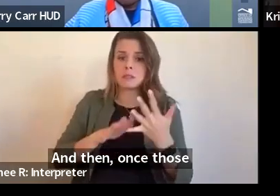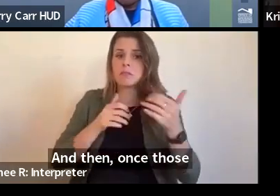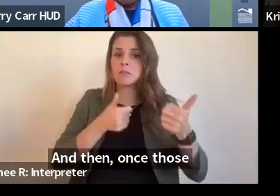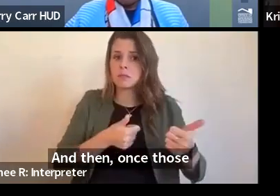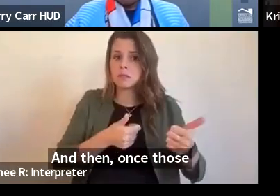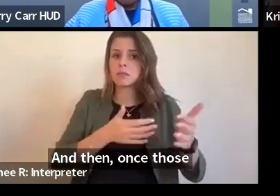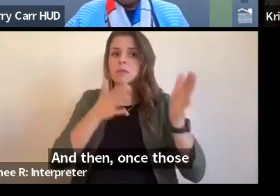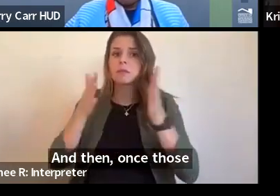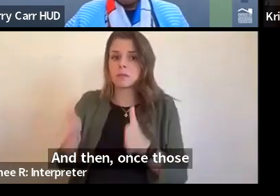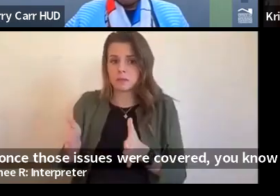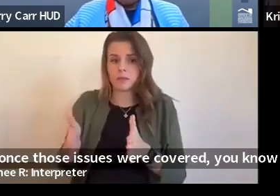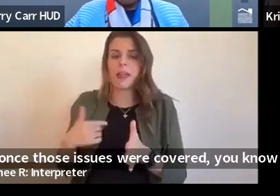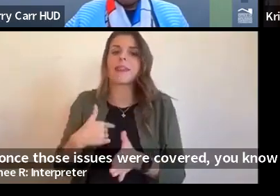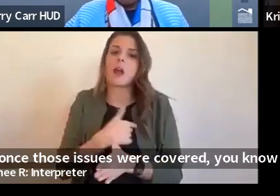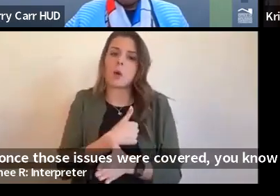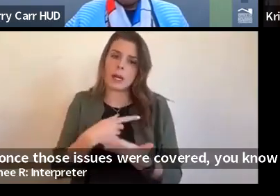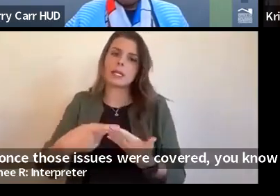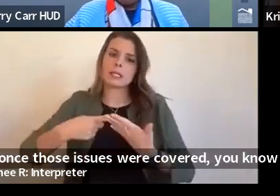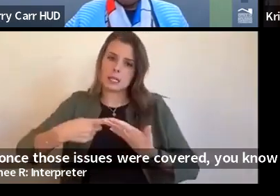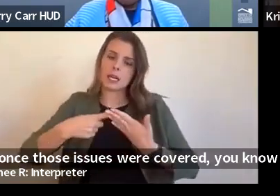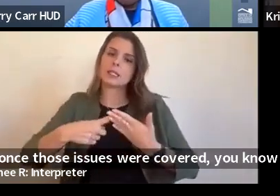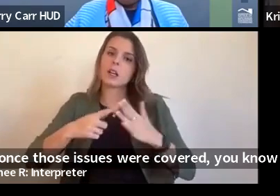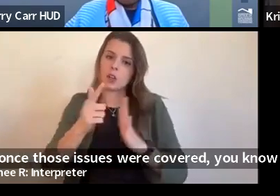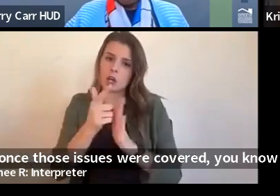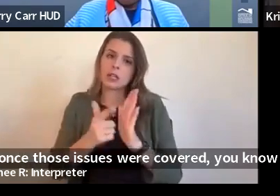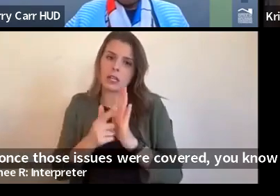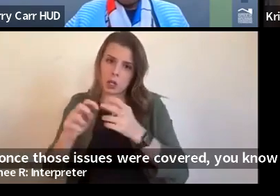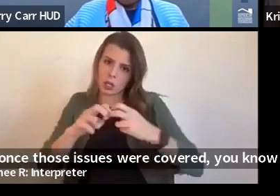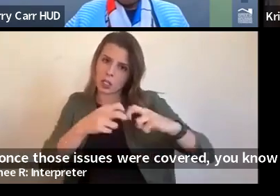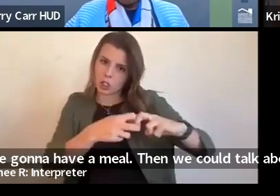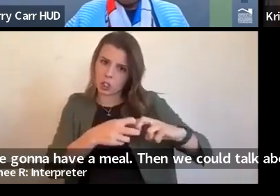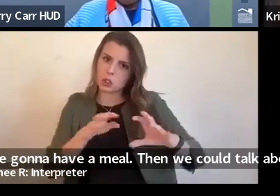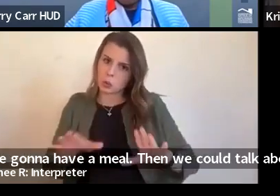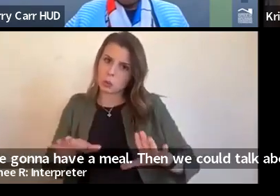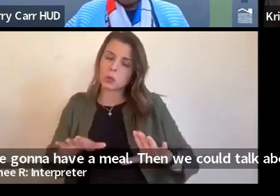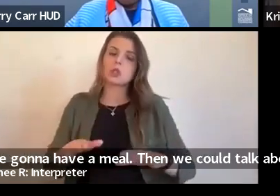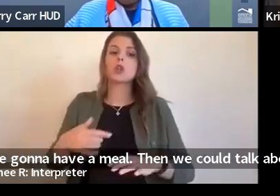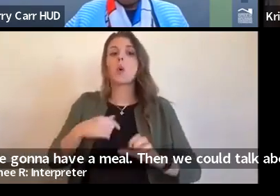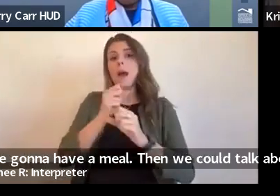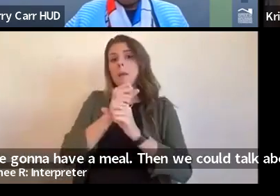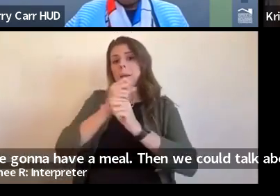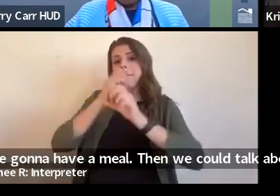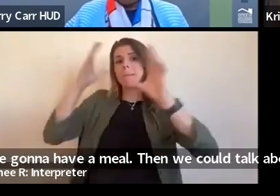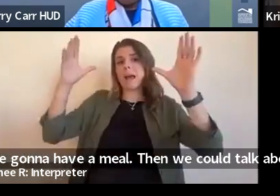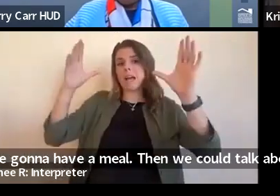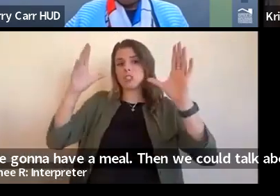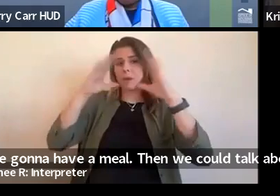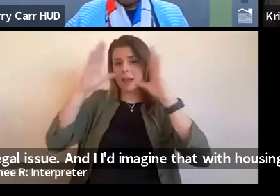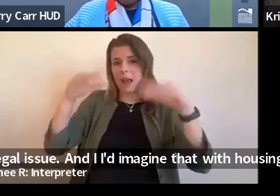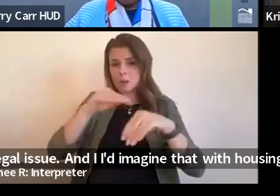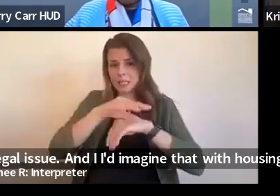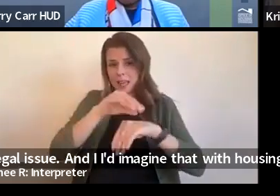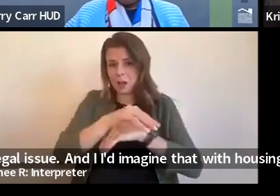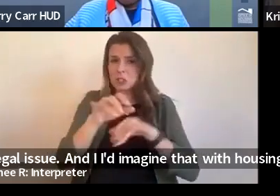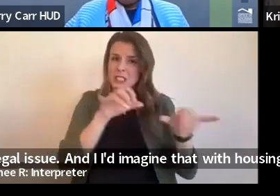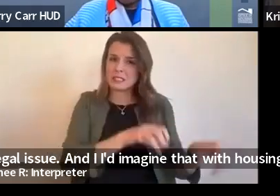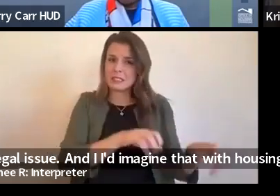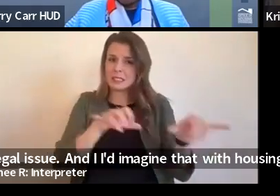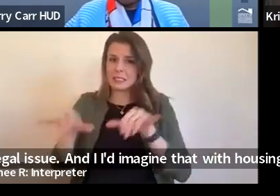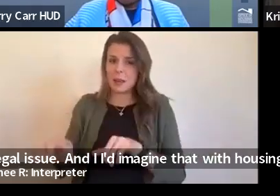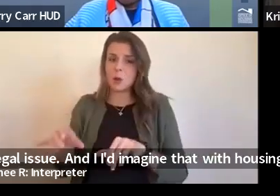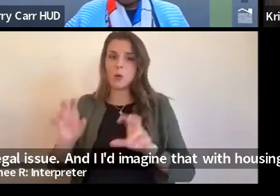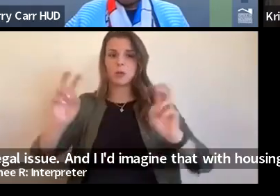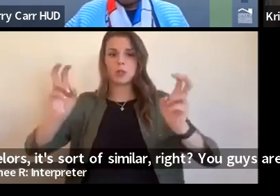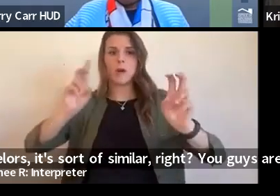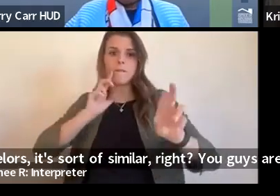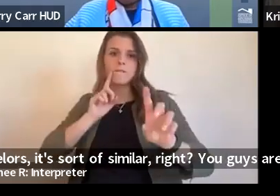going to have a meal, then we could talk about their legal issue. And I'd imagine that with housing counselors, it's sort of similar, right? You guys are first